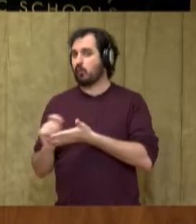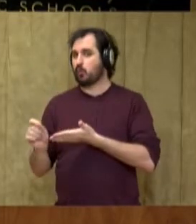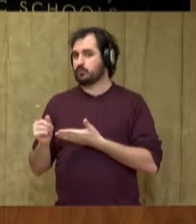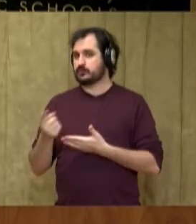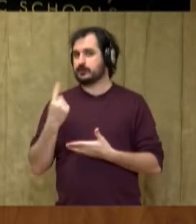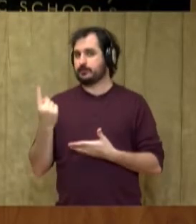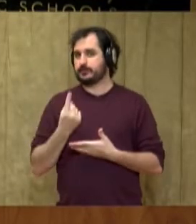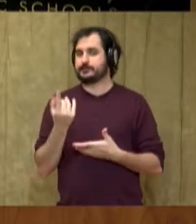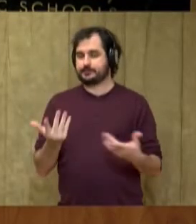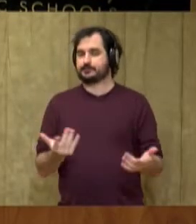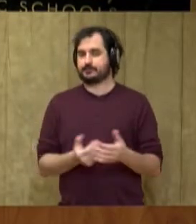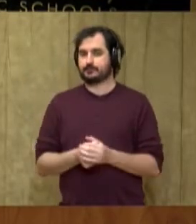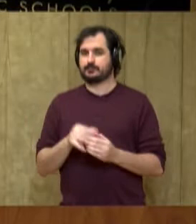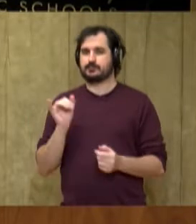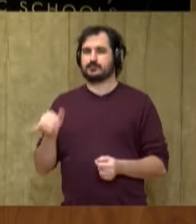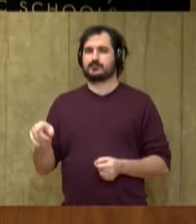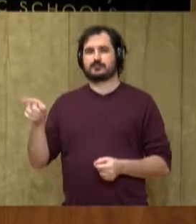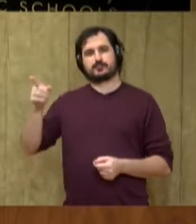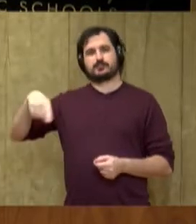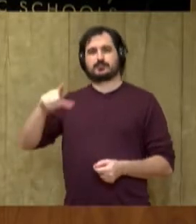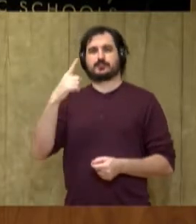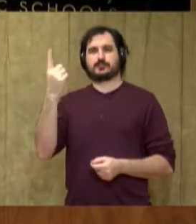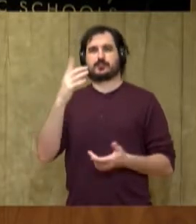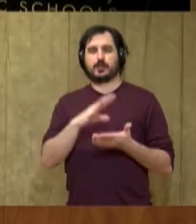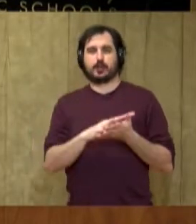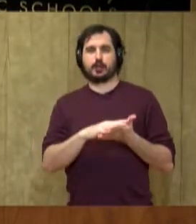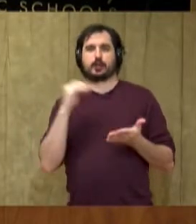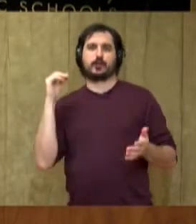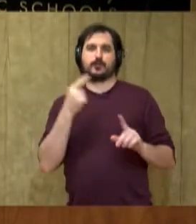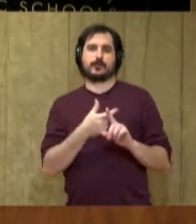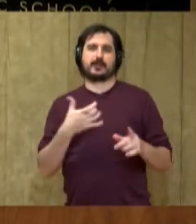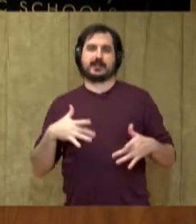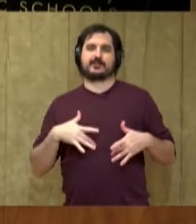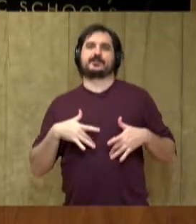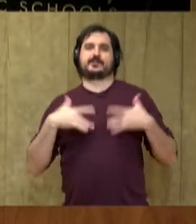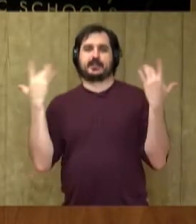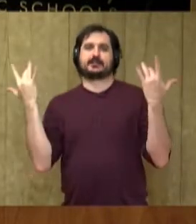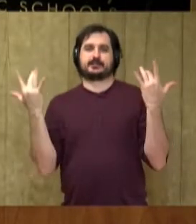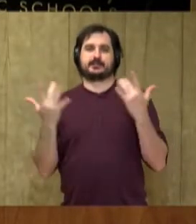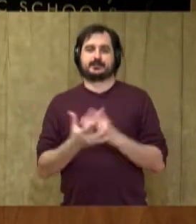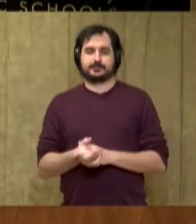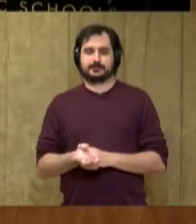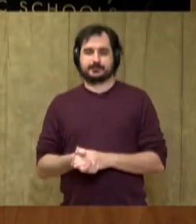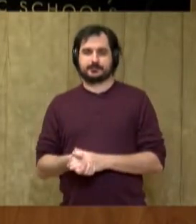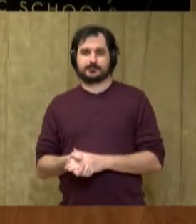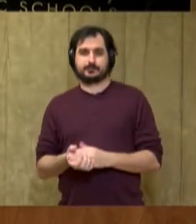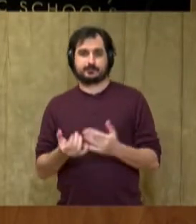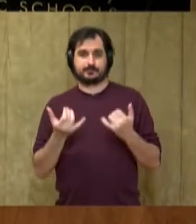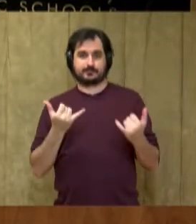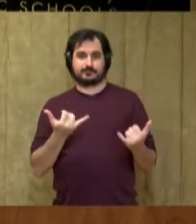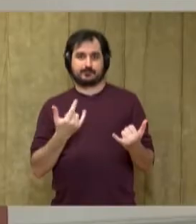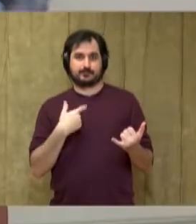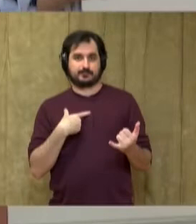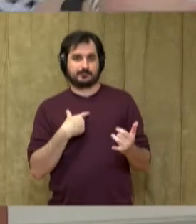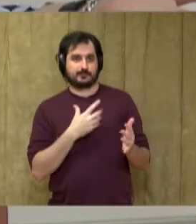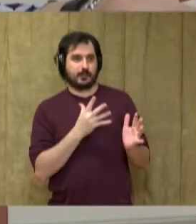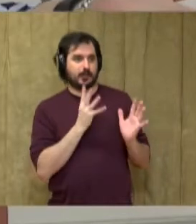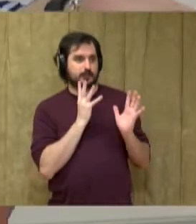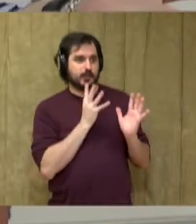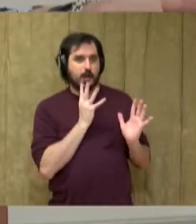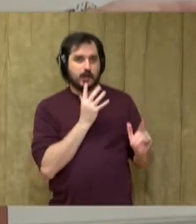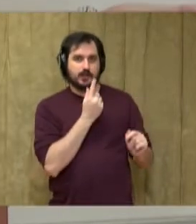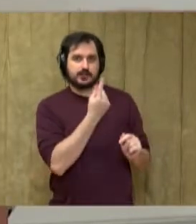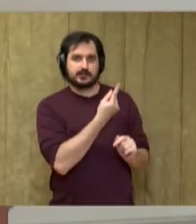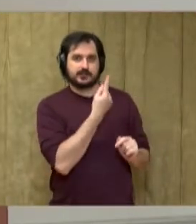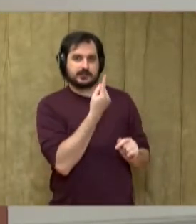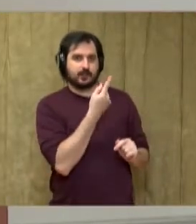by somebody who learned about the event, by someone who was there. Now, I can't talk to anyone who was there